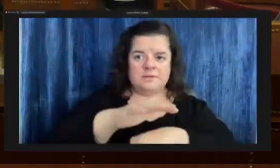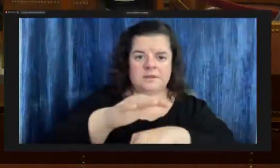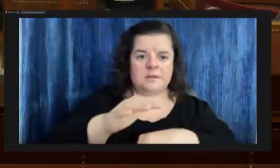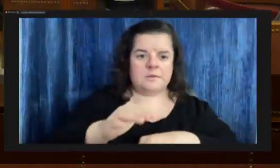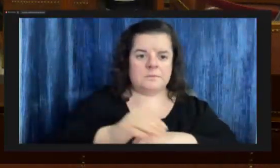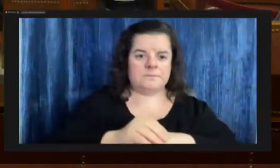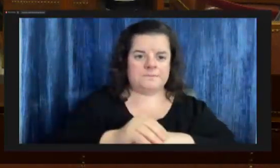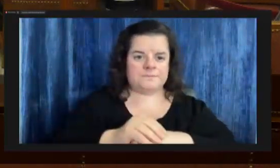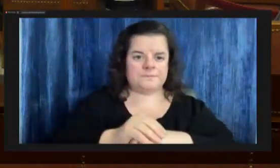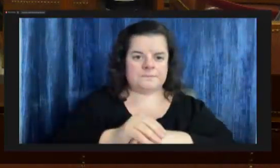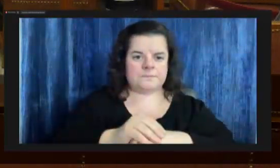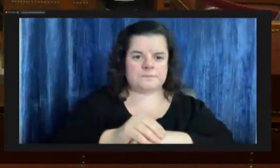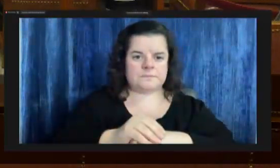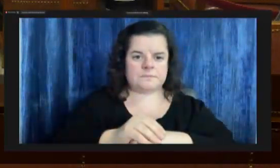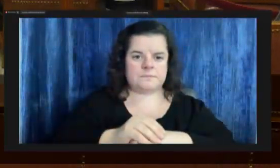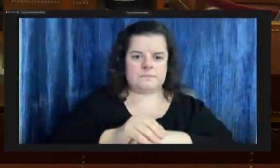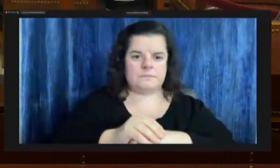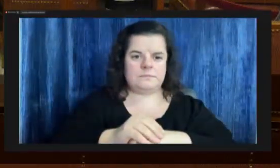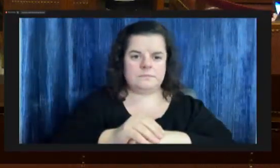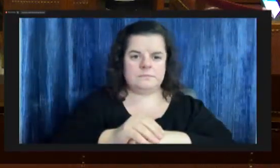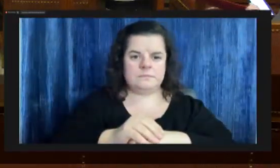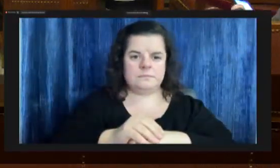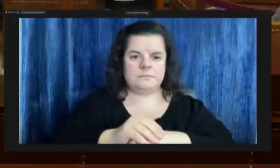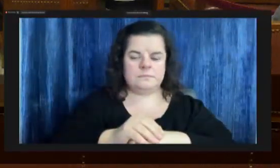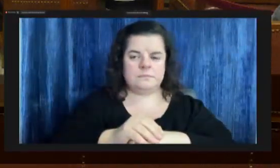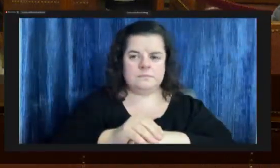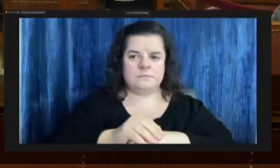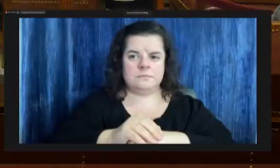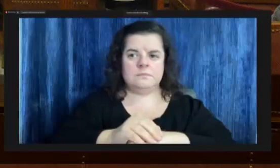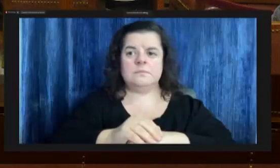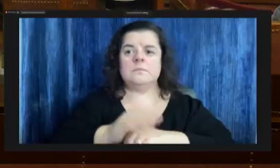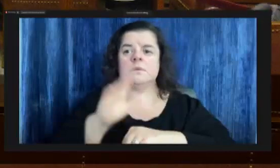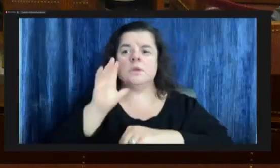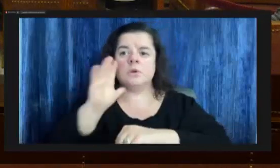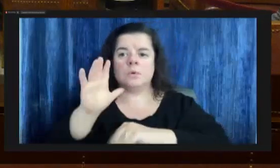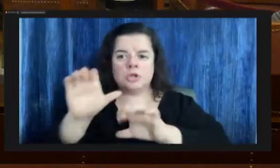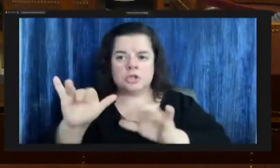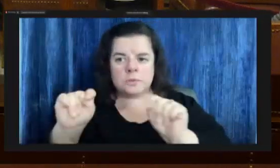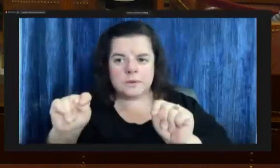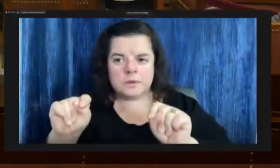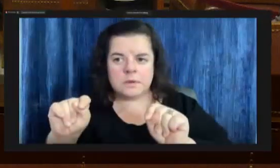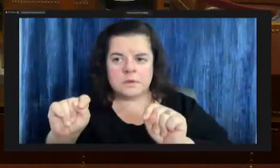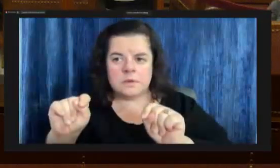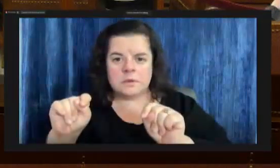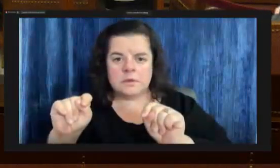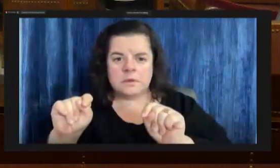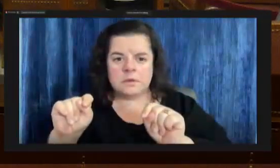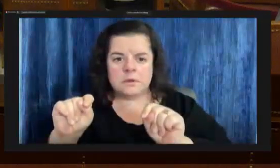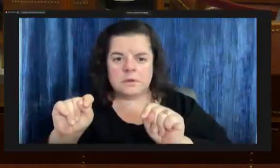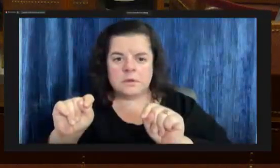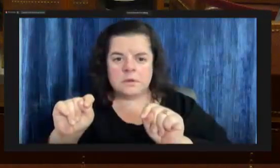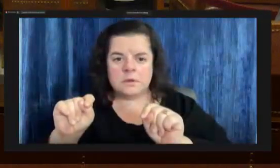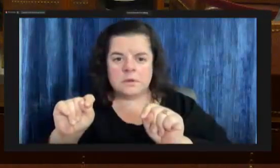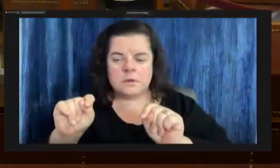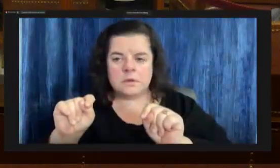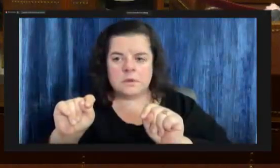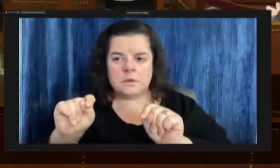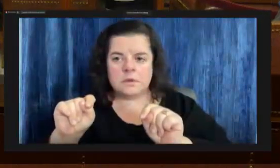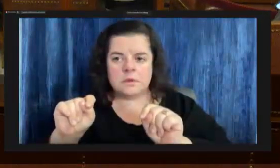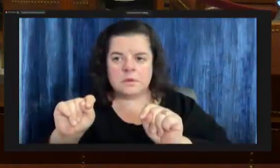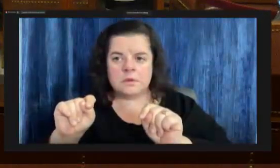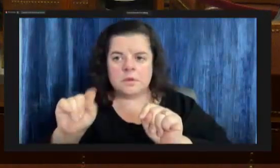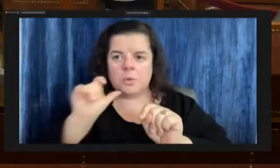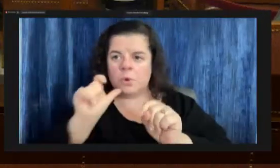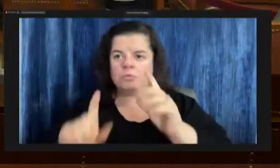starving? Yeah. Well, we can still do it. You can do it. My staff does it all the time. It just won't show up until